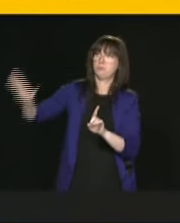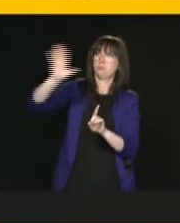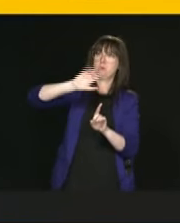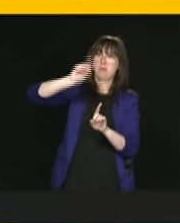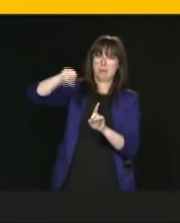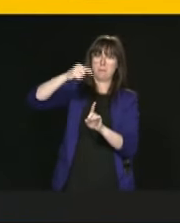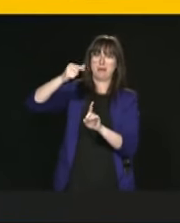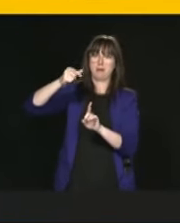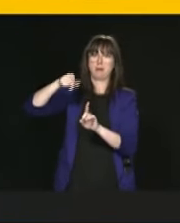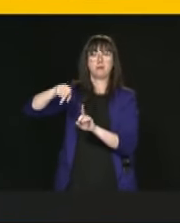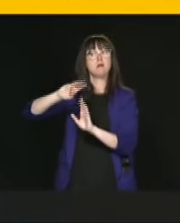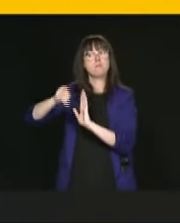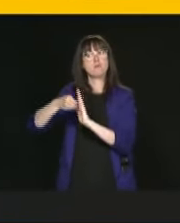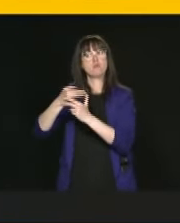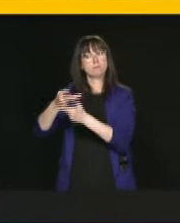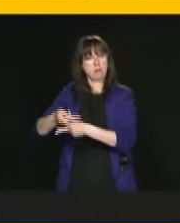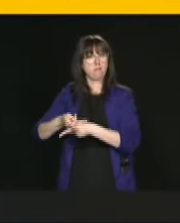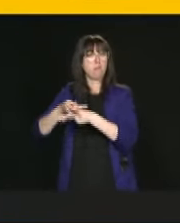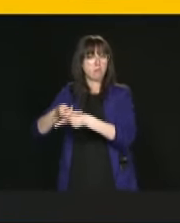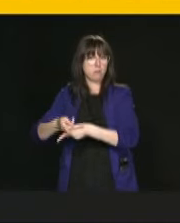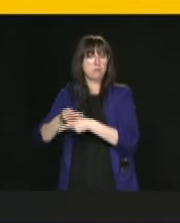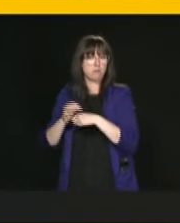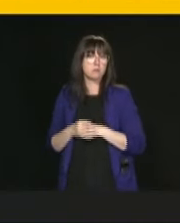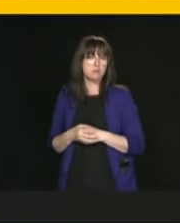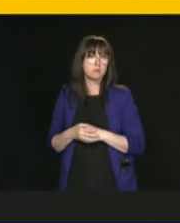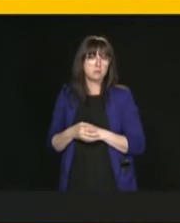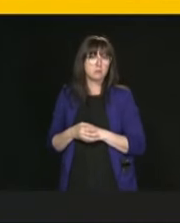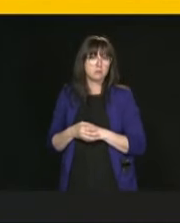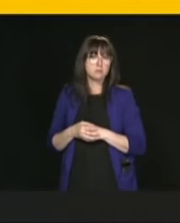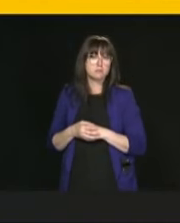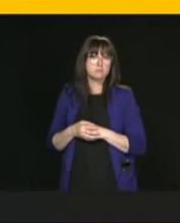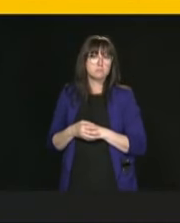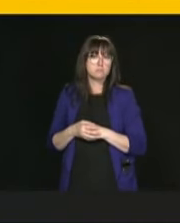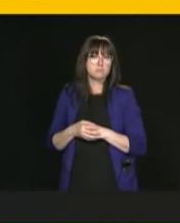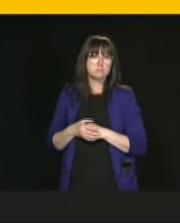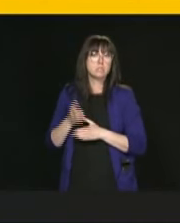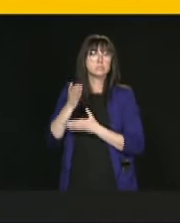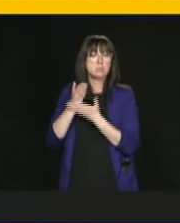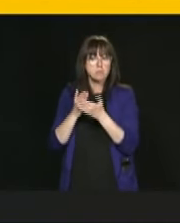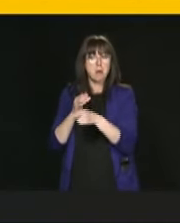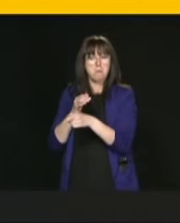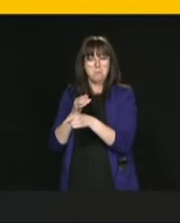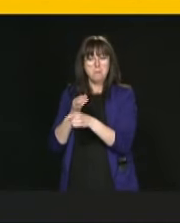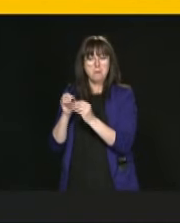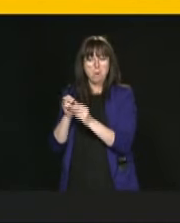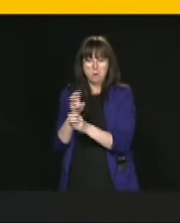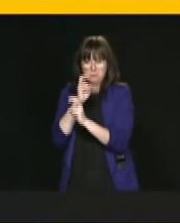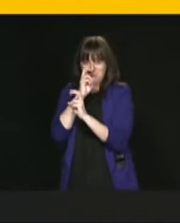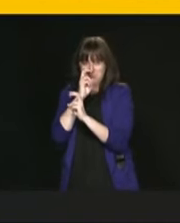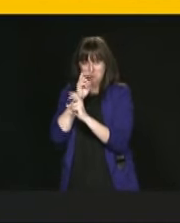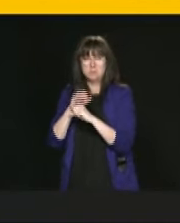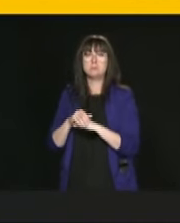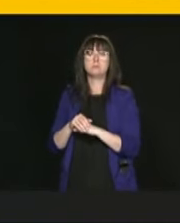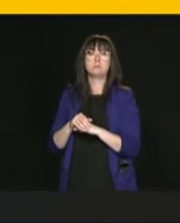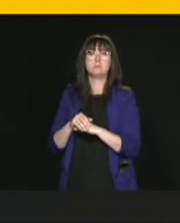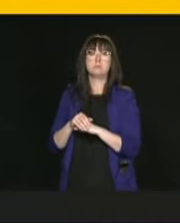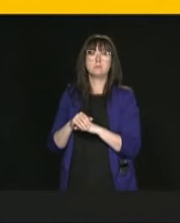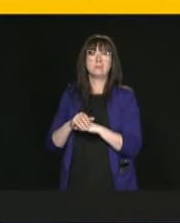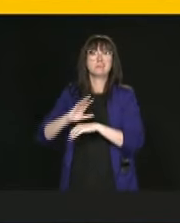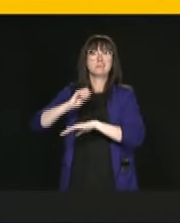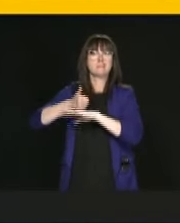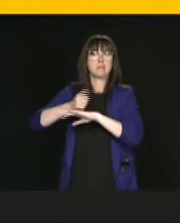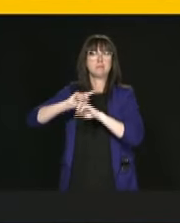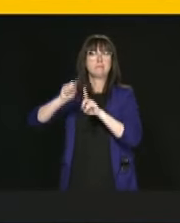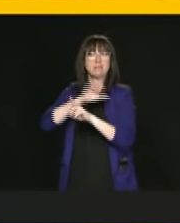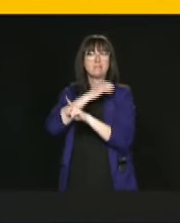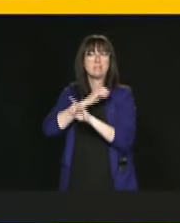these measures are done outside of that area. They've moved these mobile clinics into certain hotspots to get some